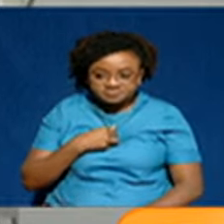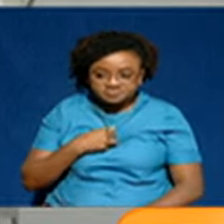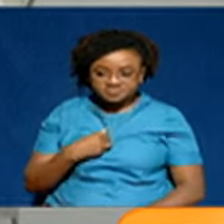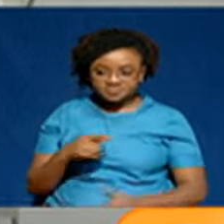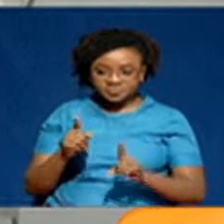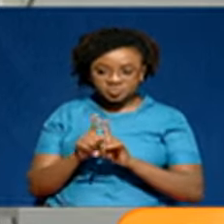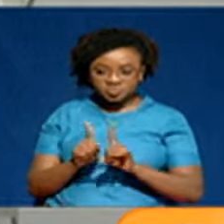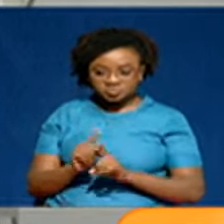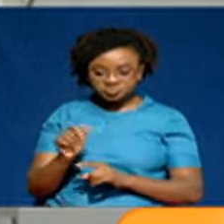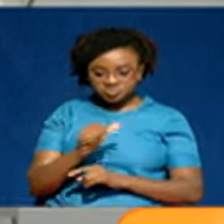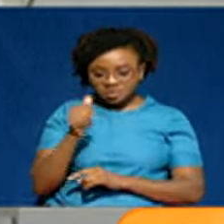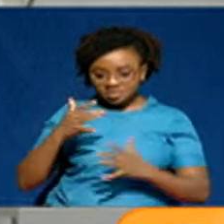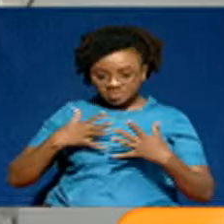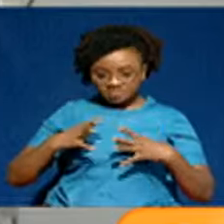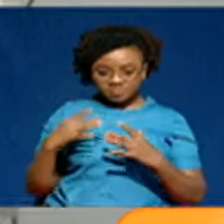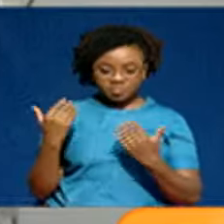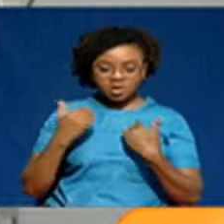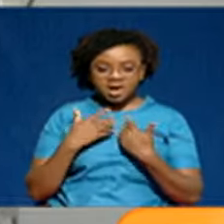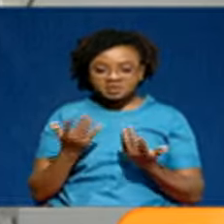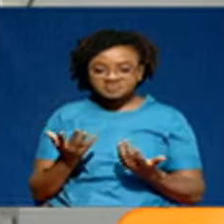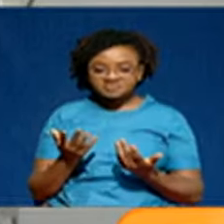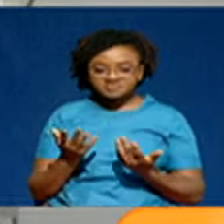will present with infertility